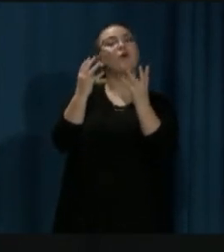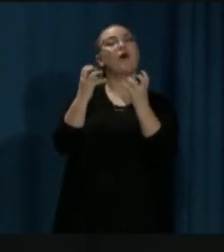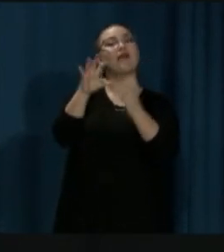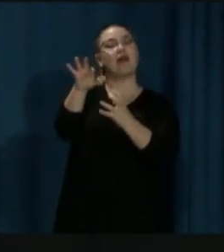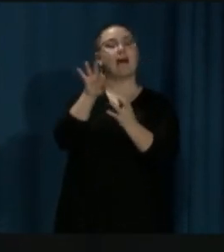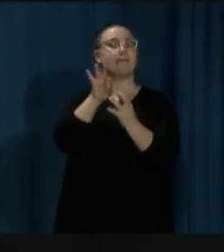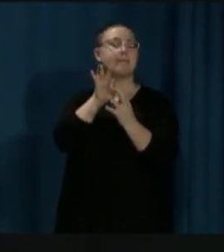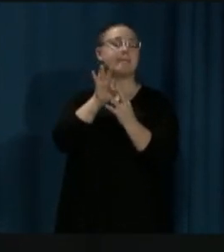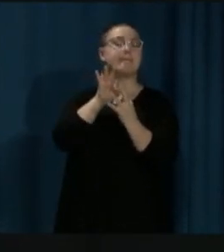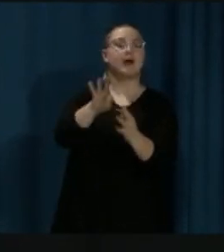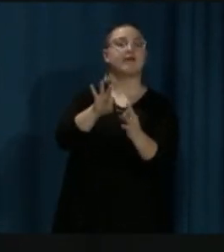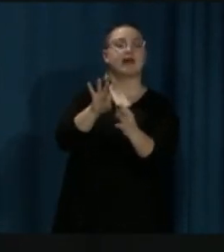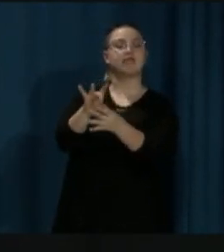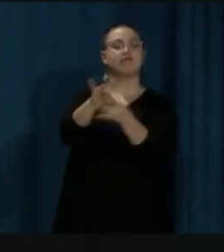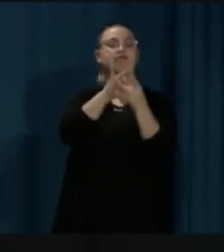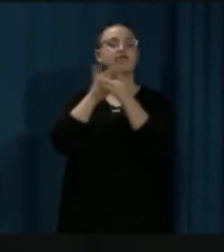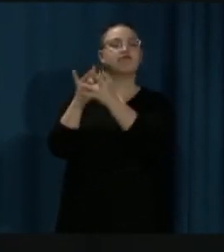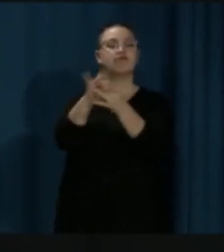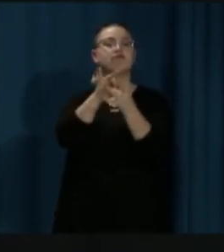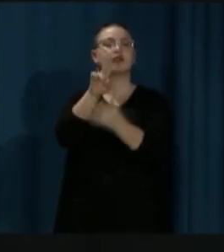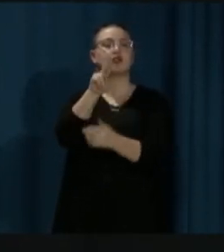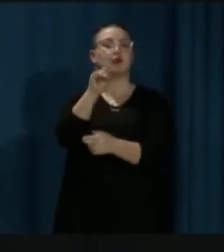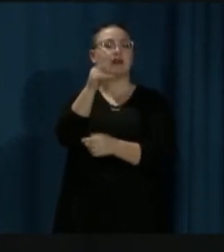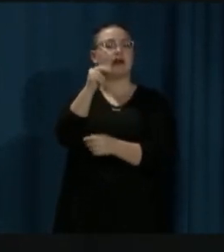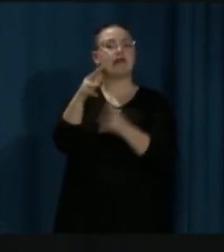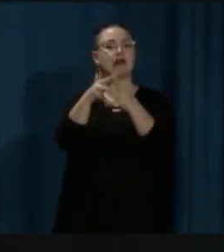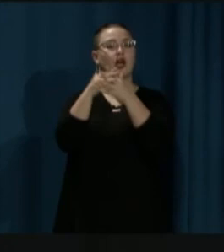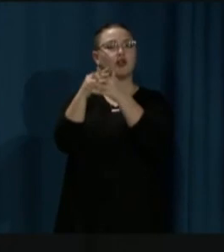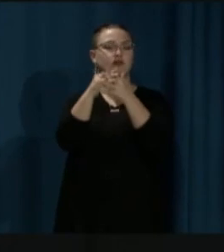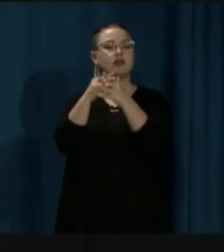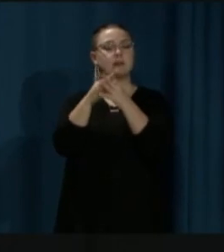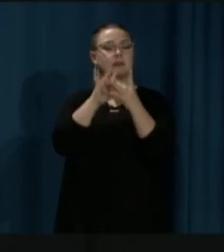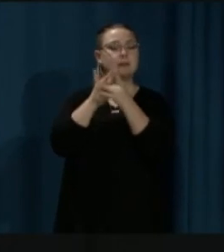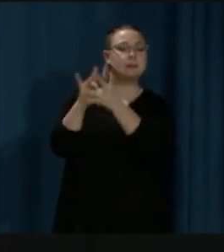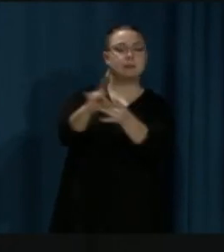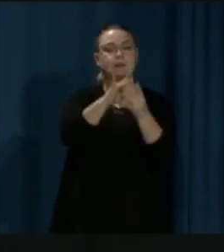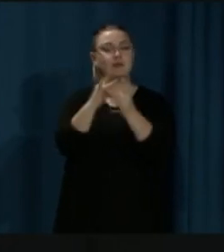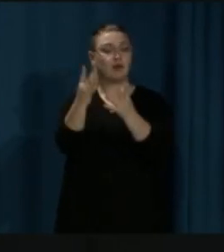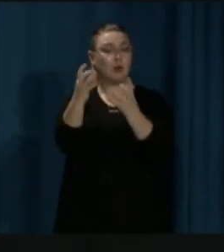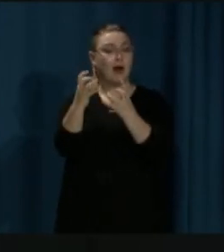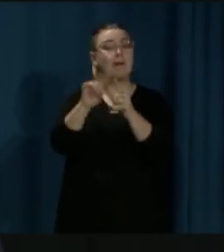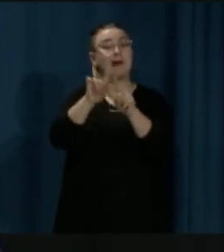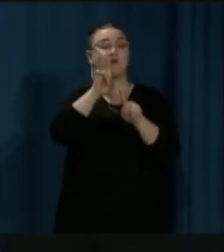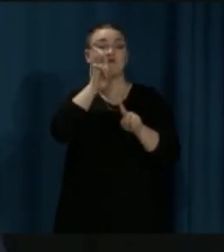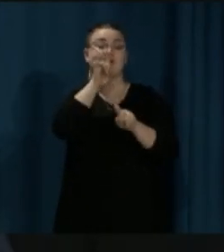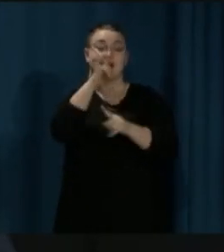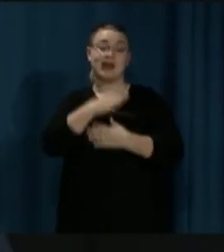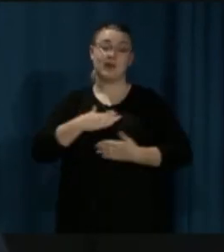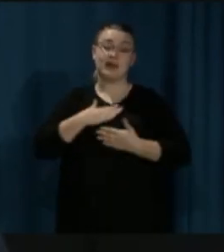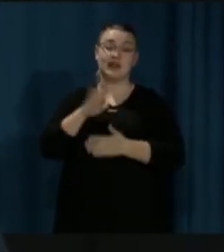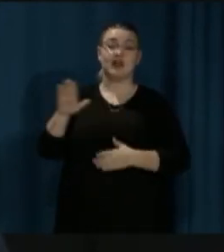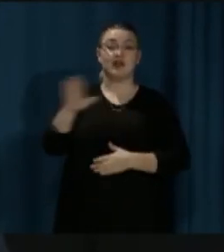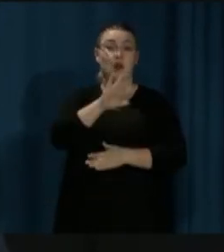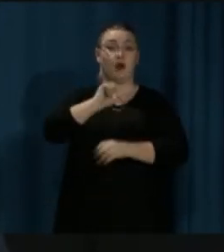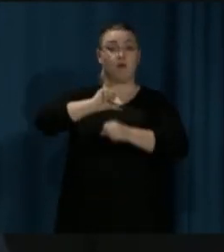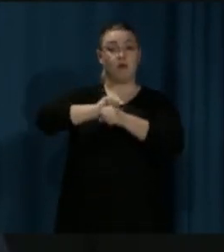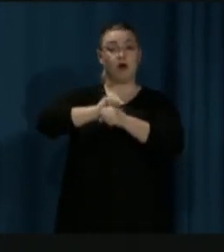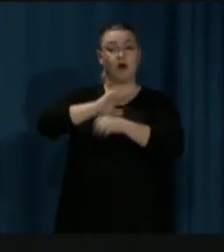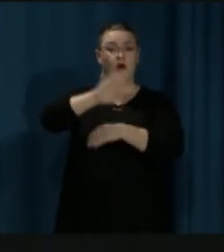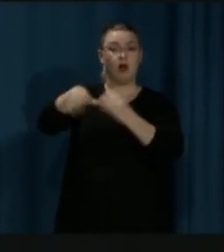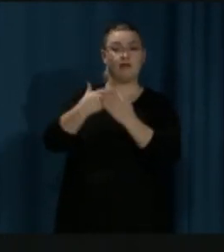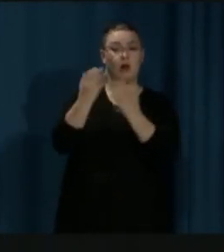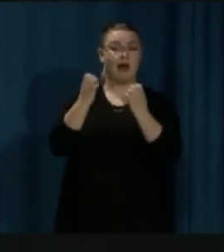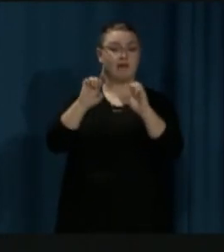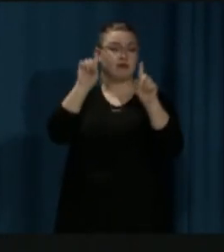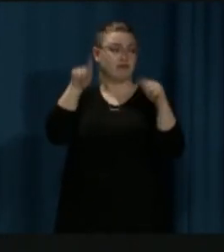perfect union, and I appreciate the efforts that you've made to do so. Is there anything else that you'd like to share?